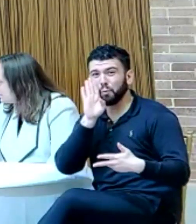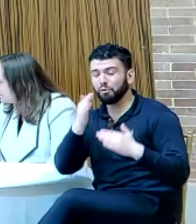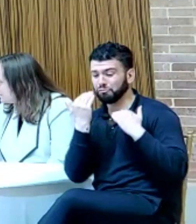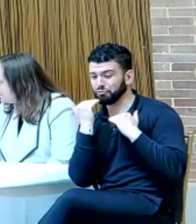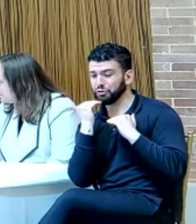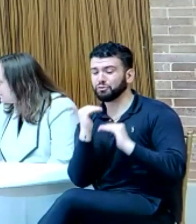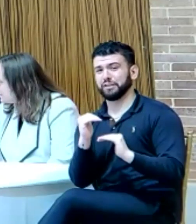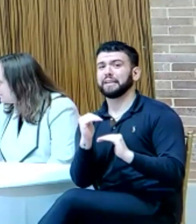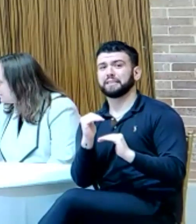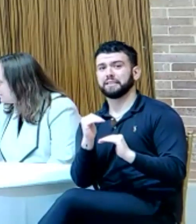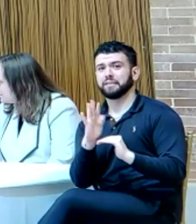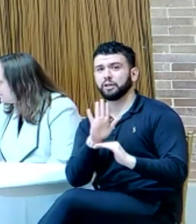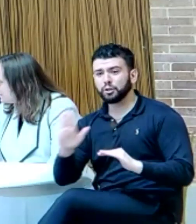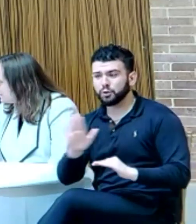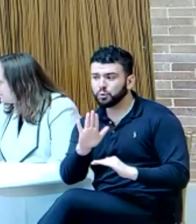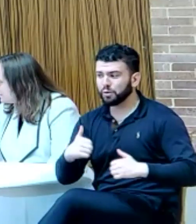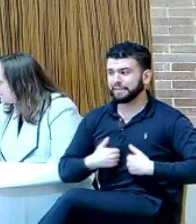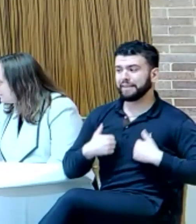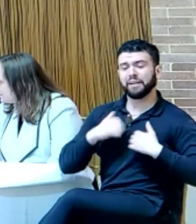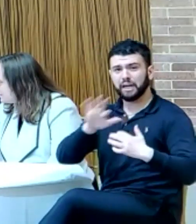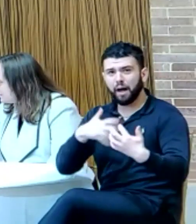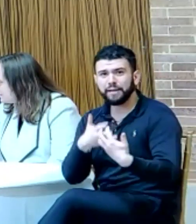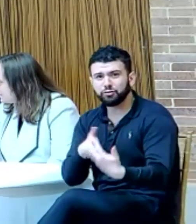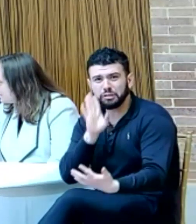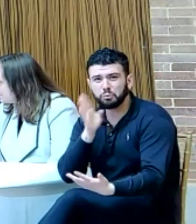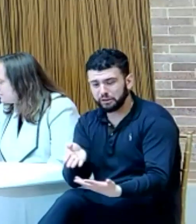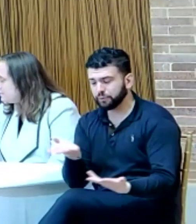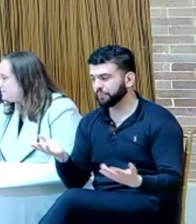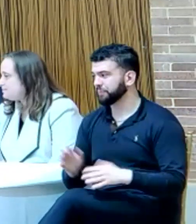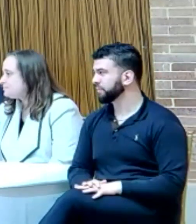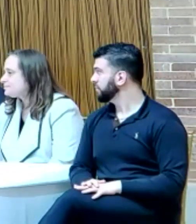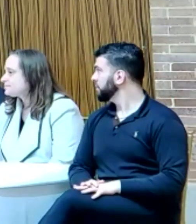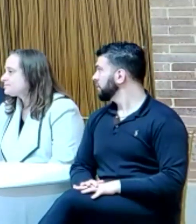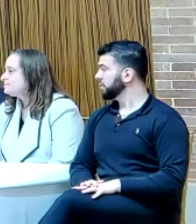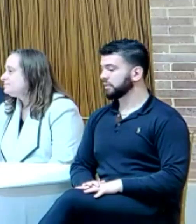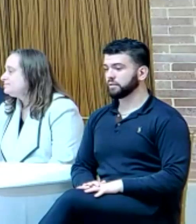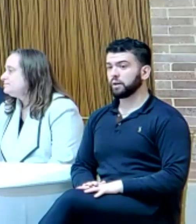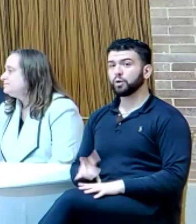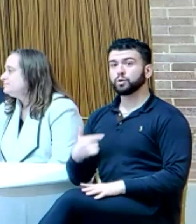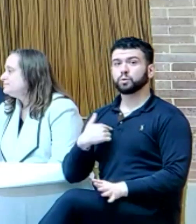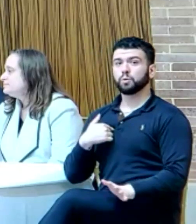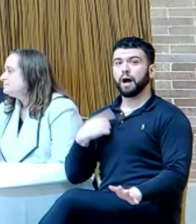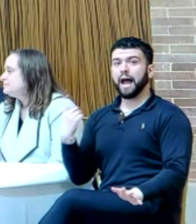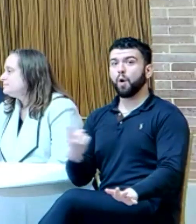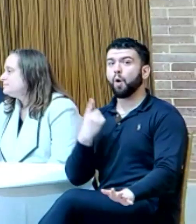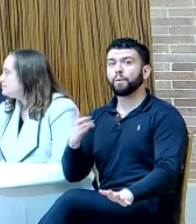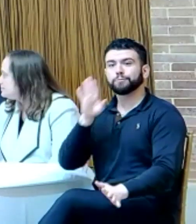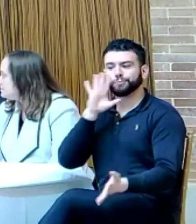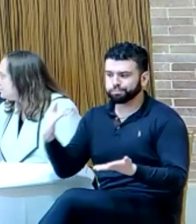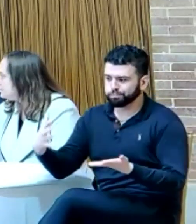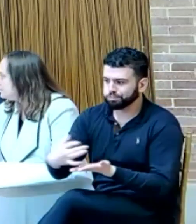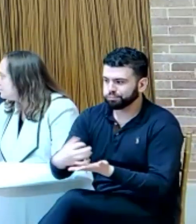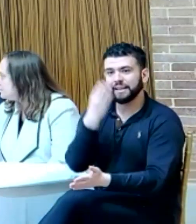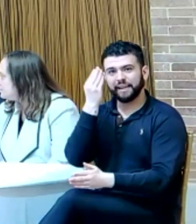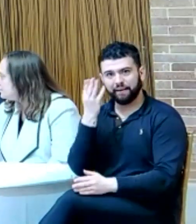type of living accommodations that you want okay so our our thing is always to give information so you